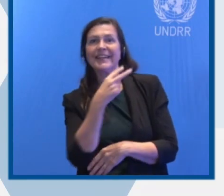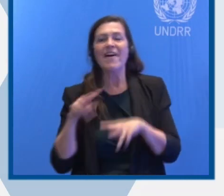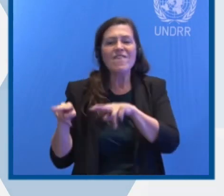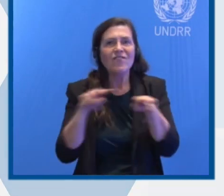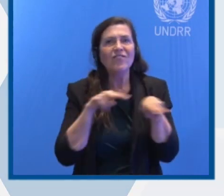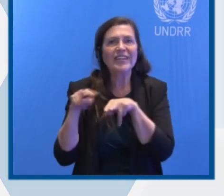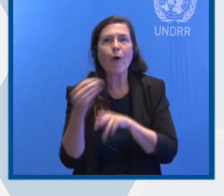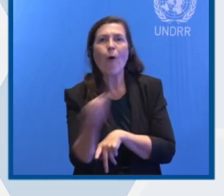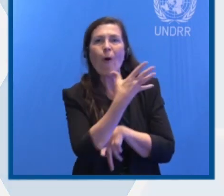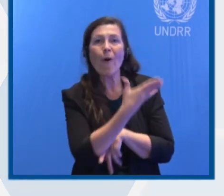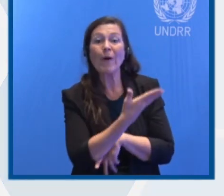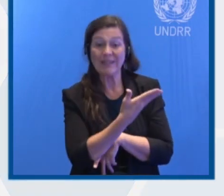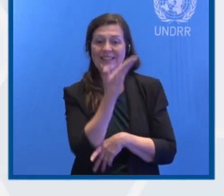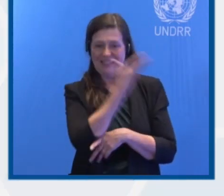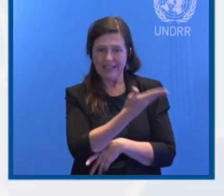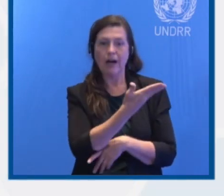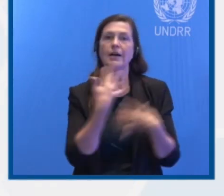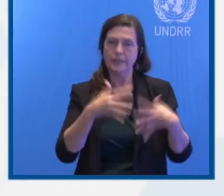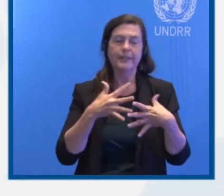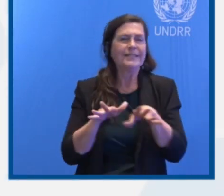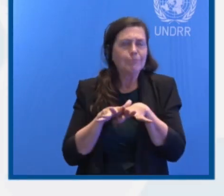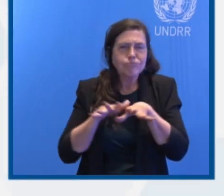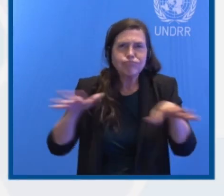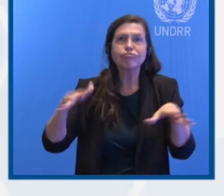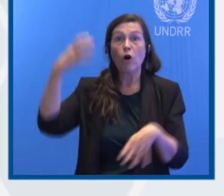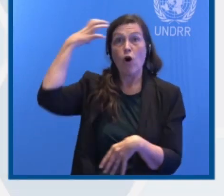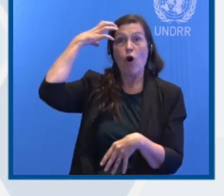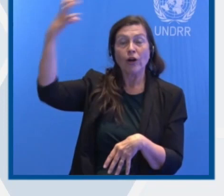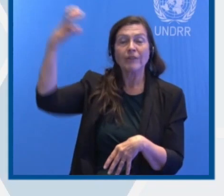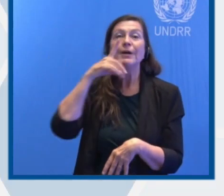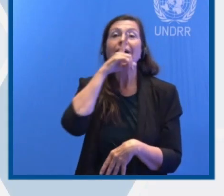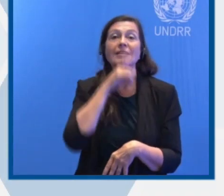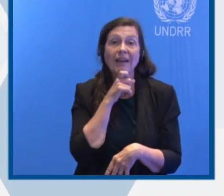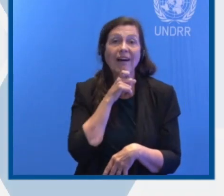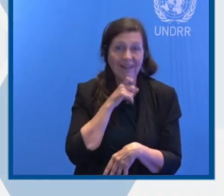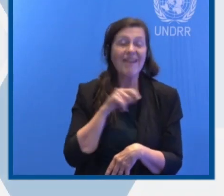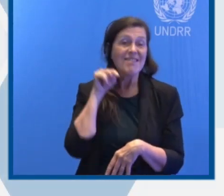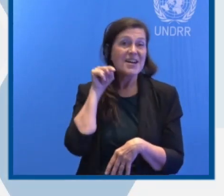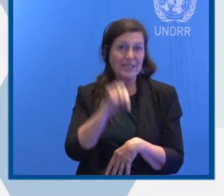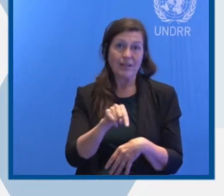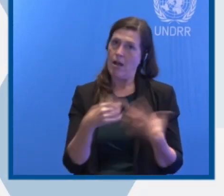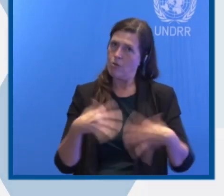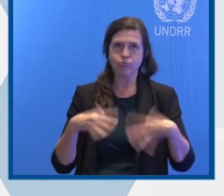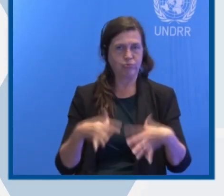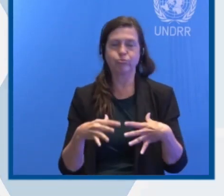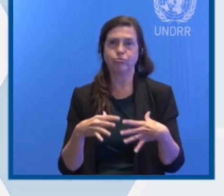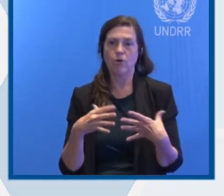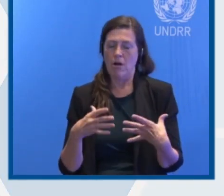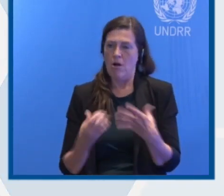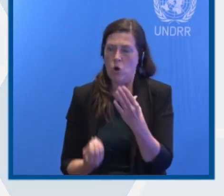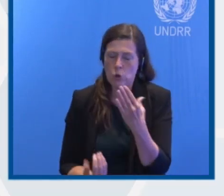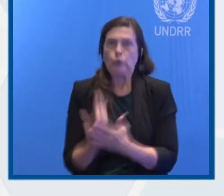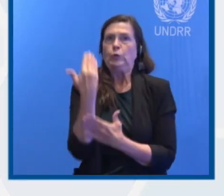with the generous support of the government of Qatar, is breaking new ground. We have now